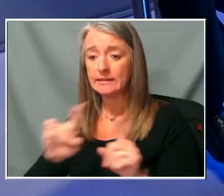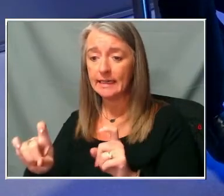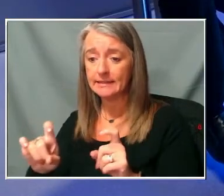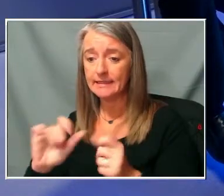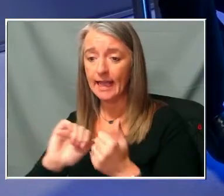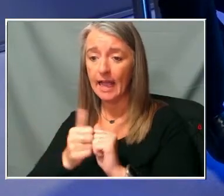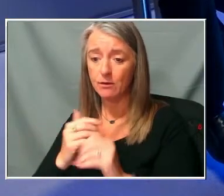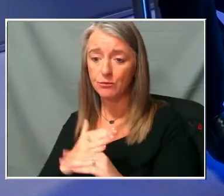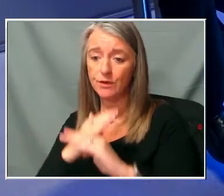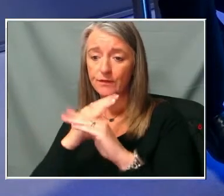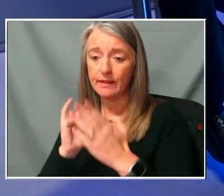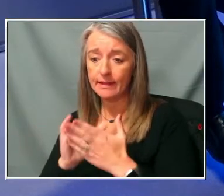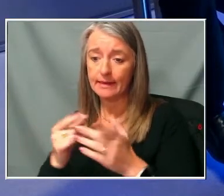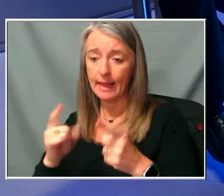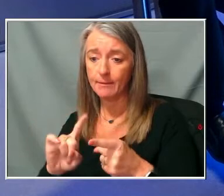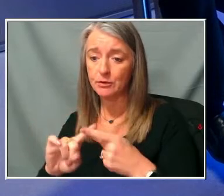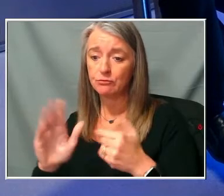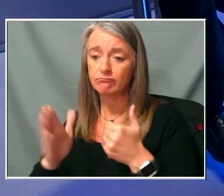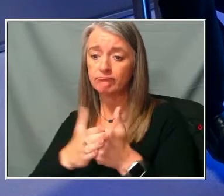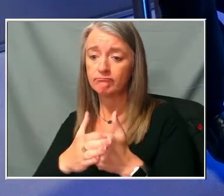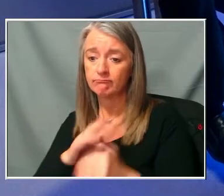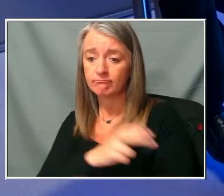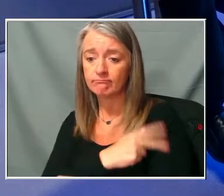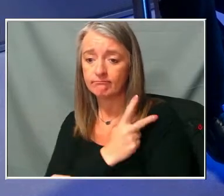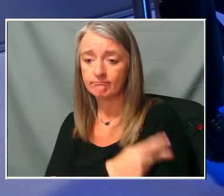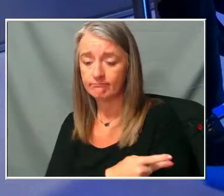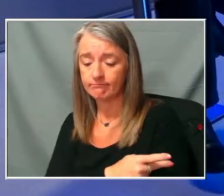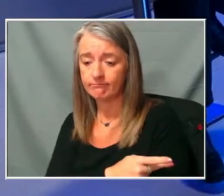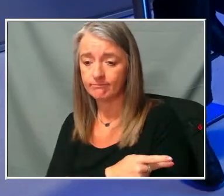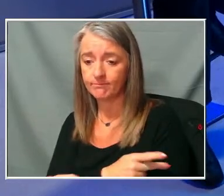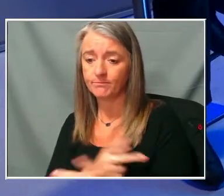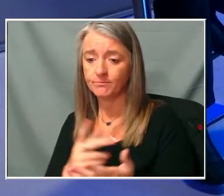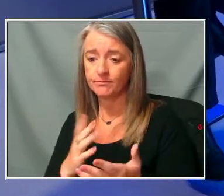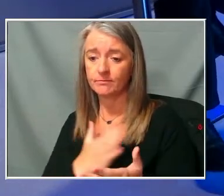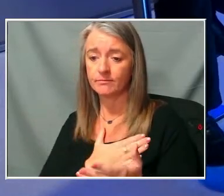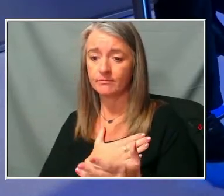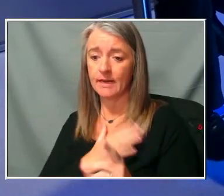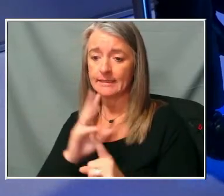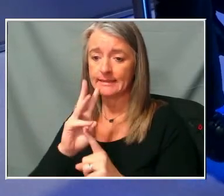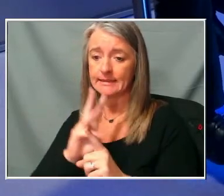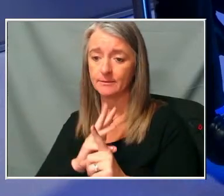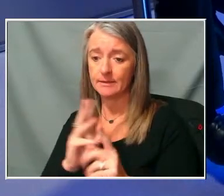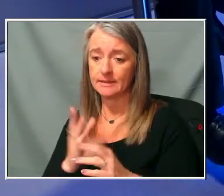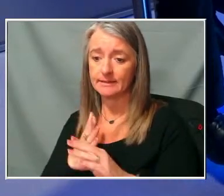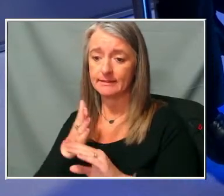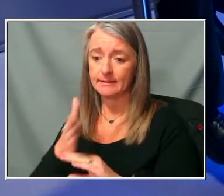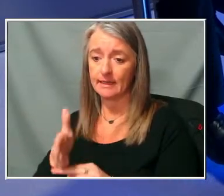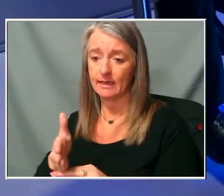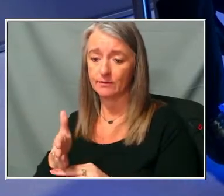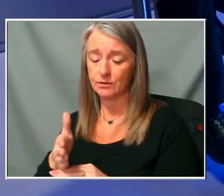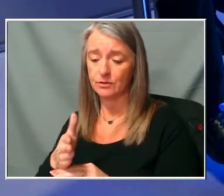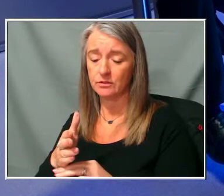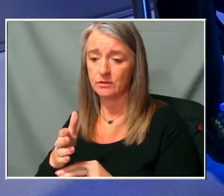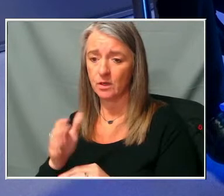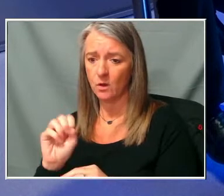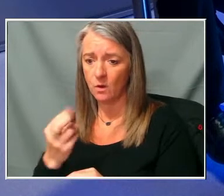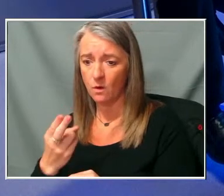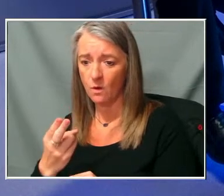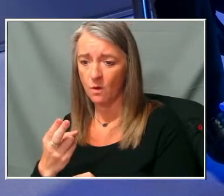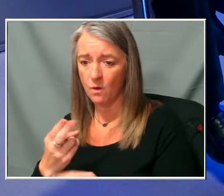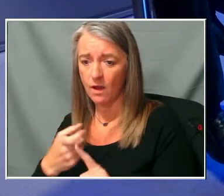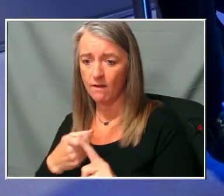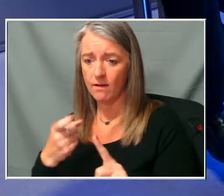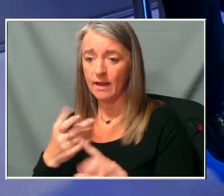prevent this from happening to a patient? Mm-hmm. Literally, mine was 6 months down the road from, I was like, oh, done from cancer. And